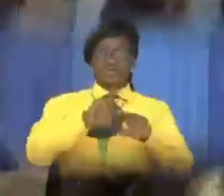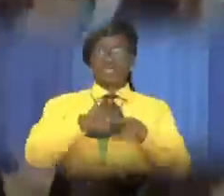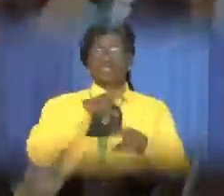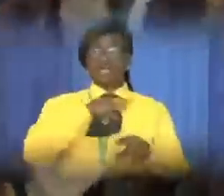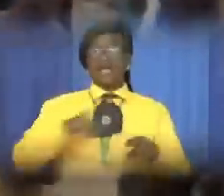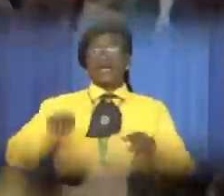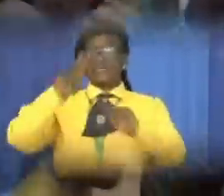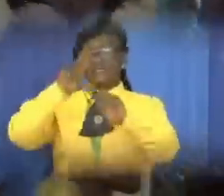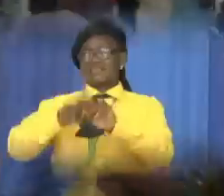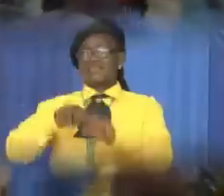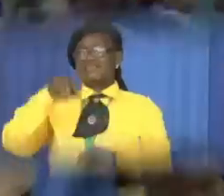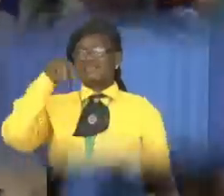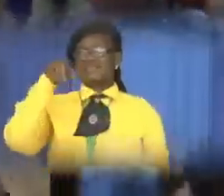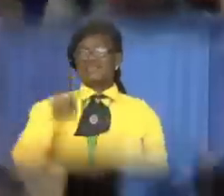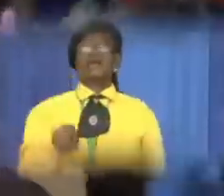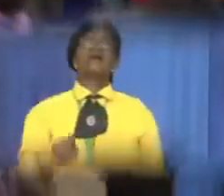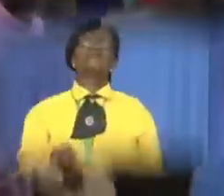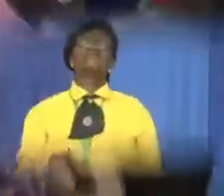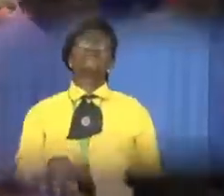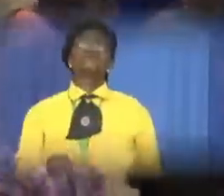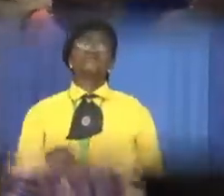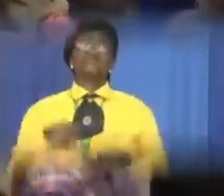The ministers of God who have been